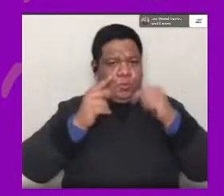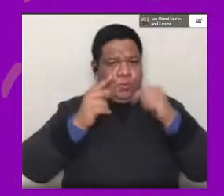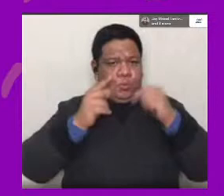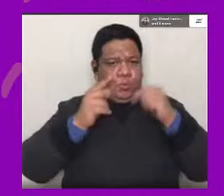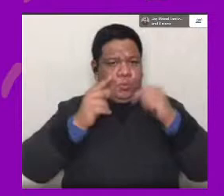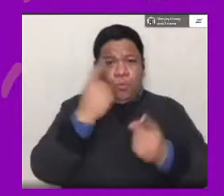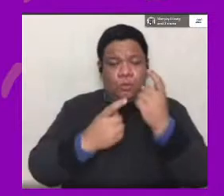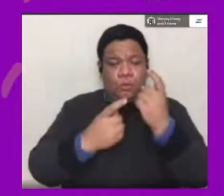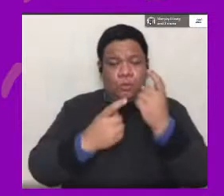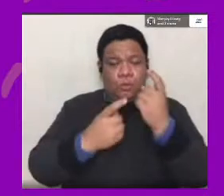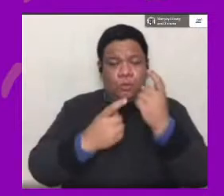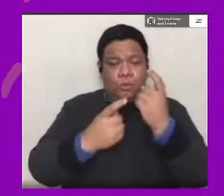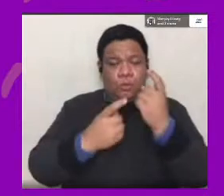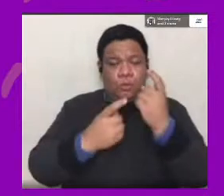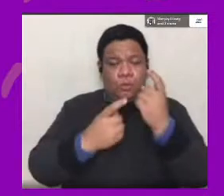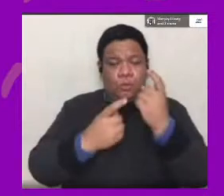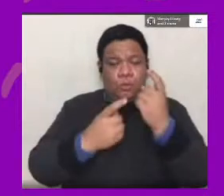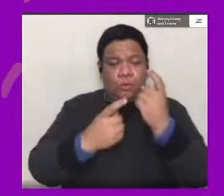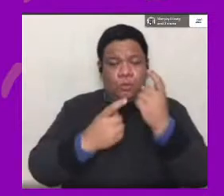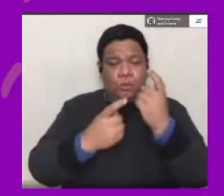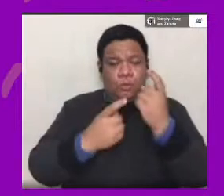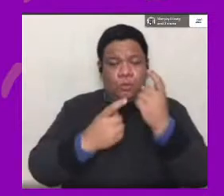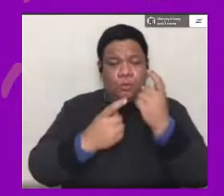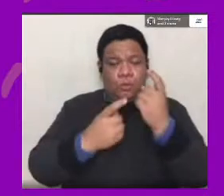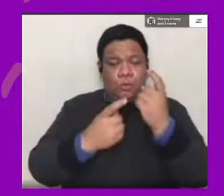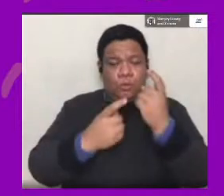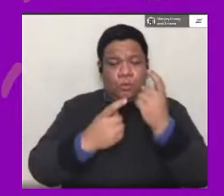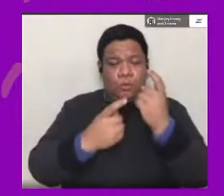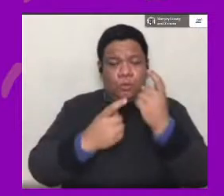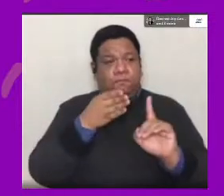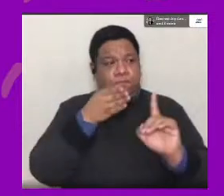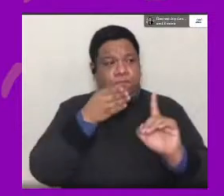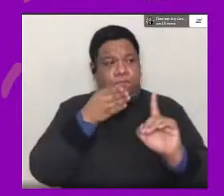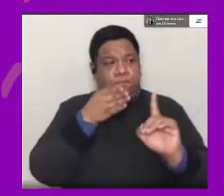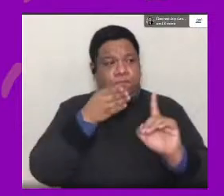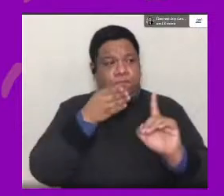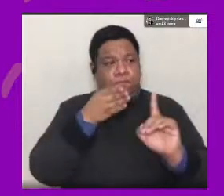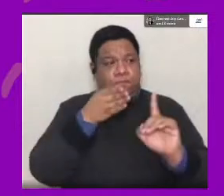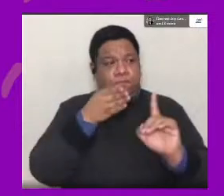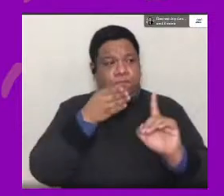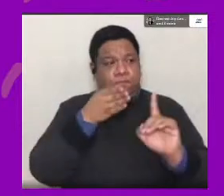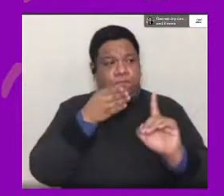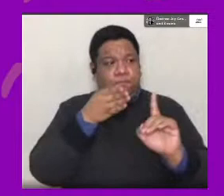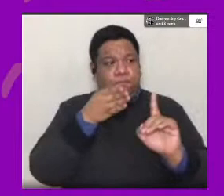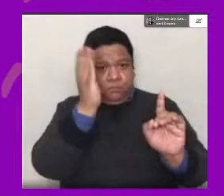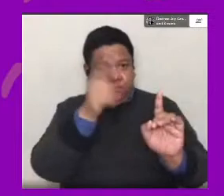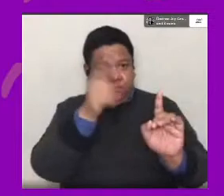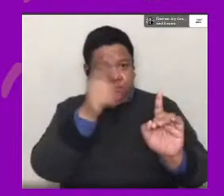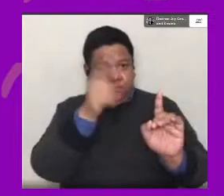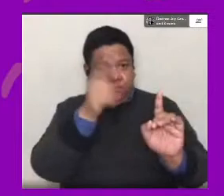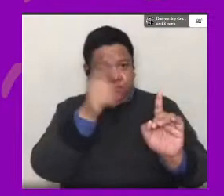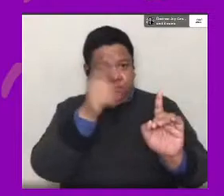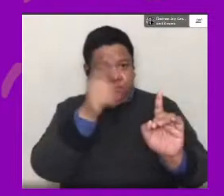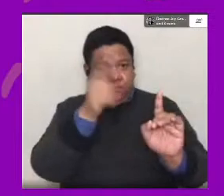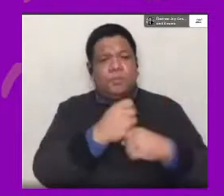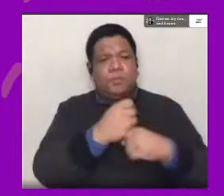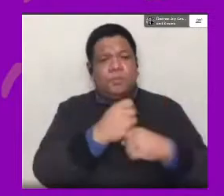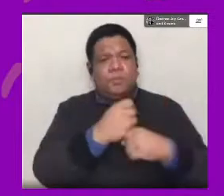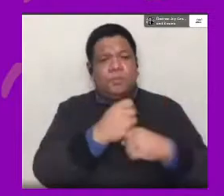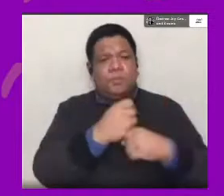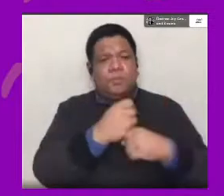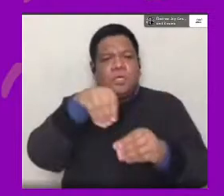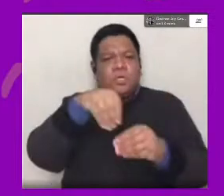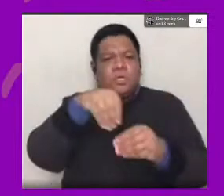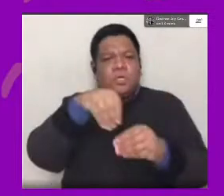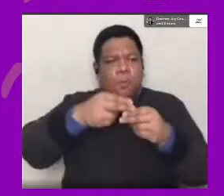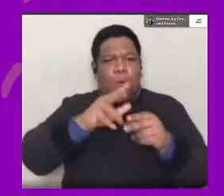if you have a specific question for a specific panelist as they are presenting, please make sure to include them in the question